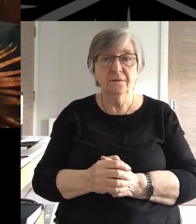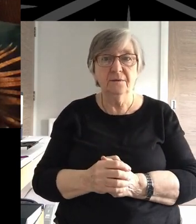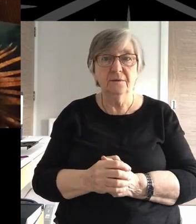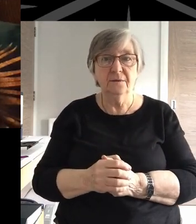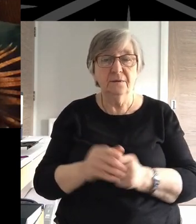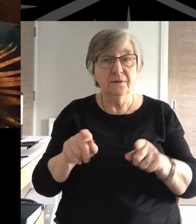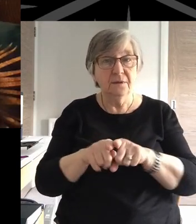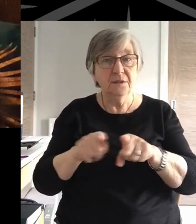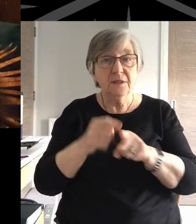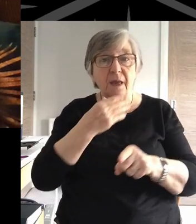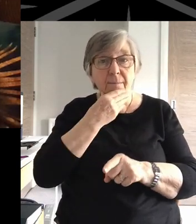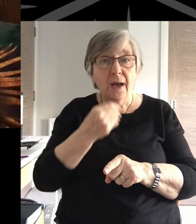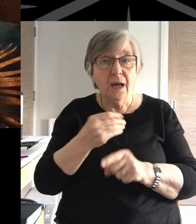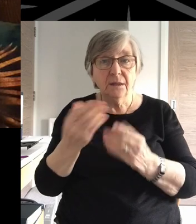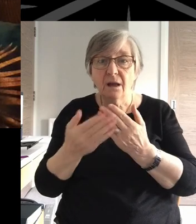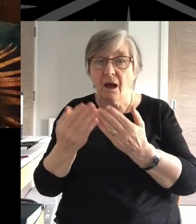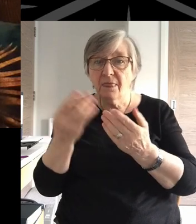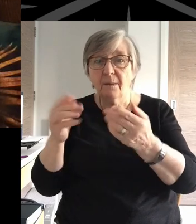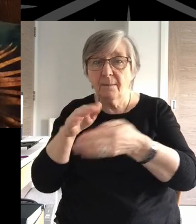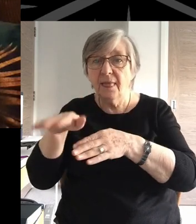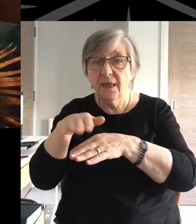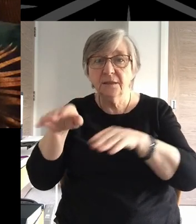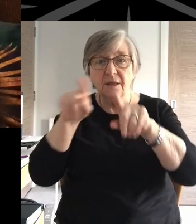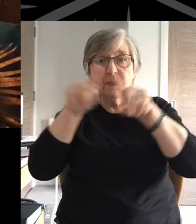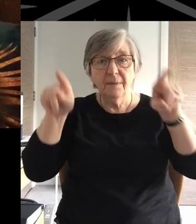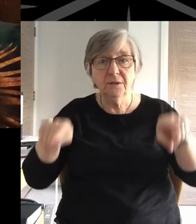The same man, do you see him anywhere else?